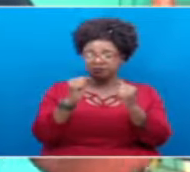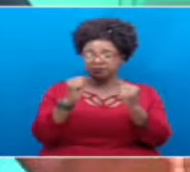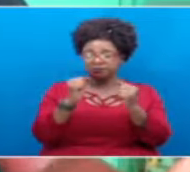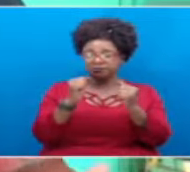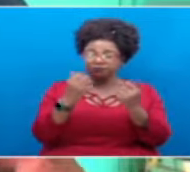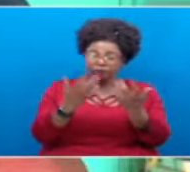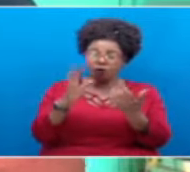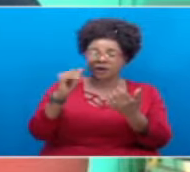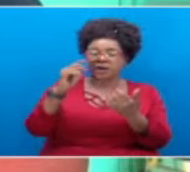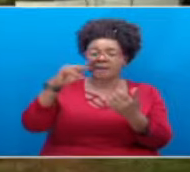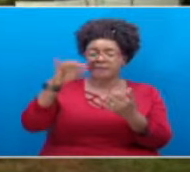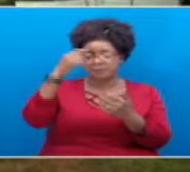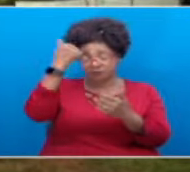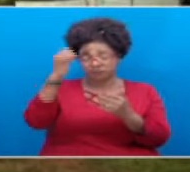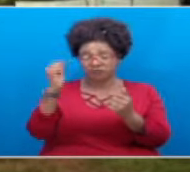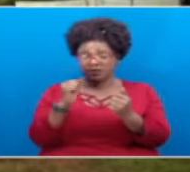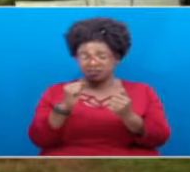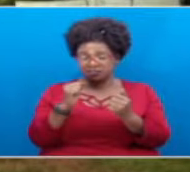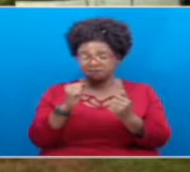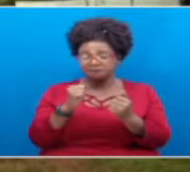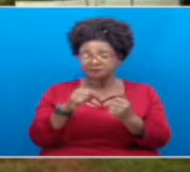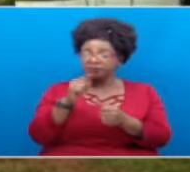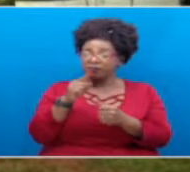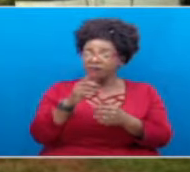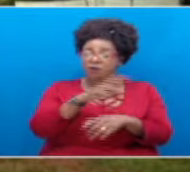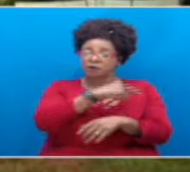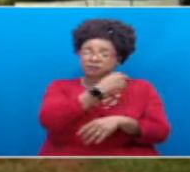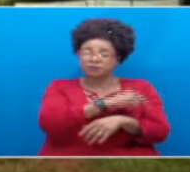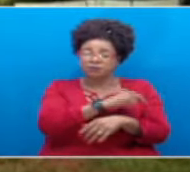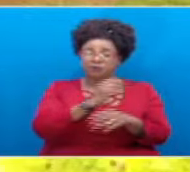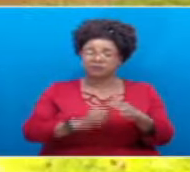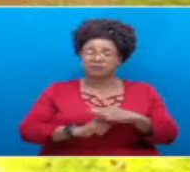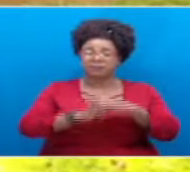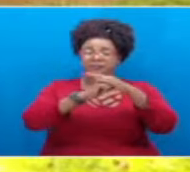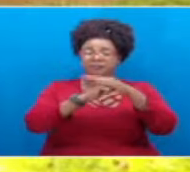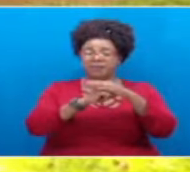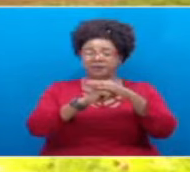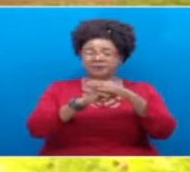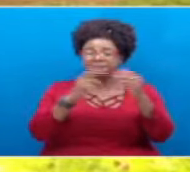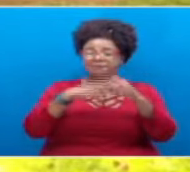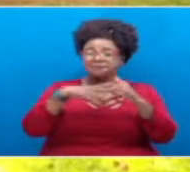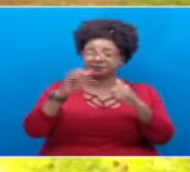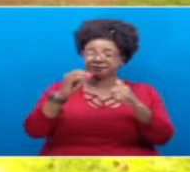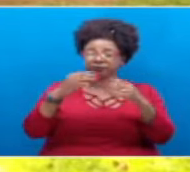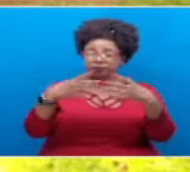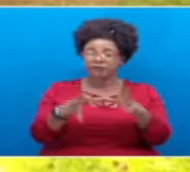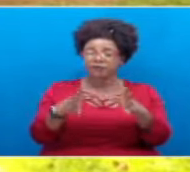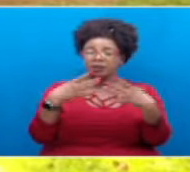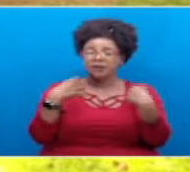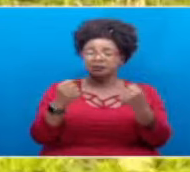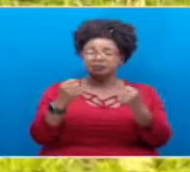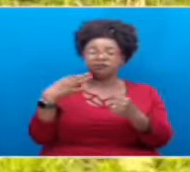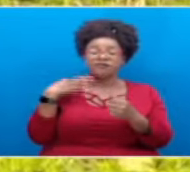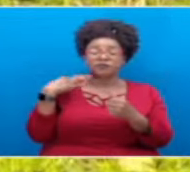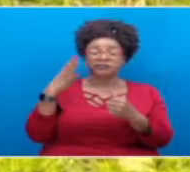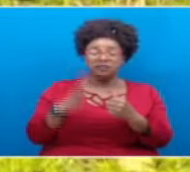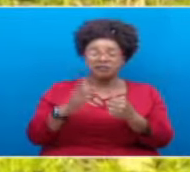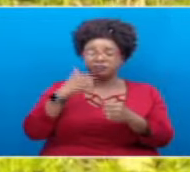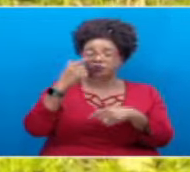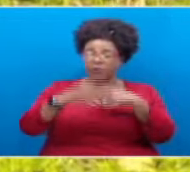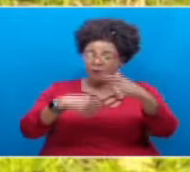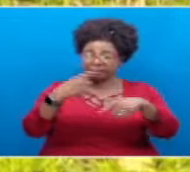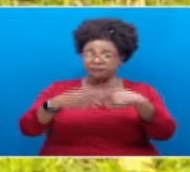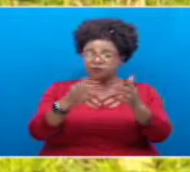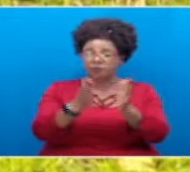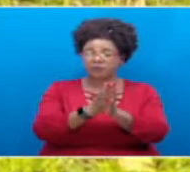because of malaria. This facility is supported by 17 community health volunteers who continue with informing community